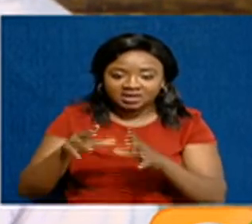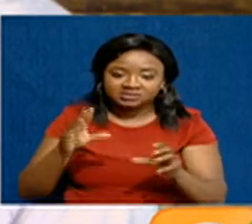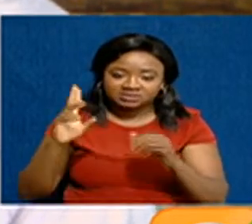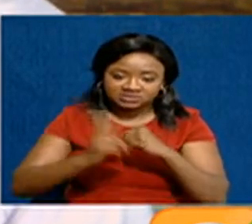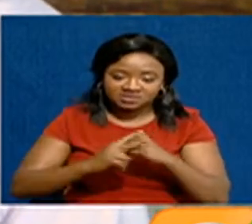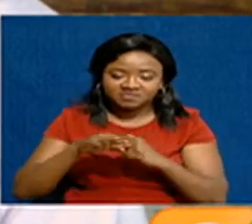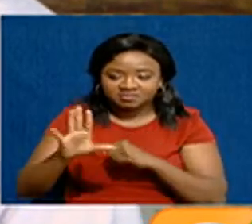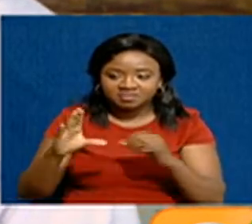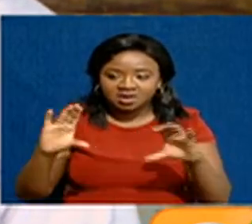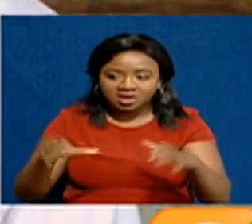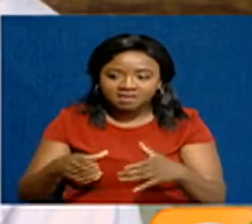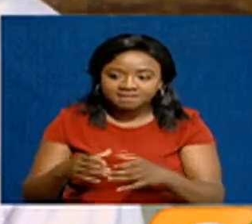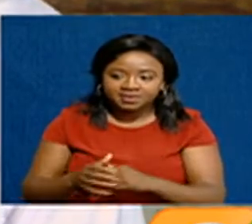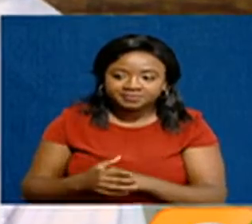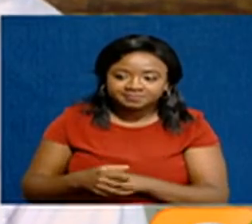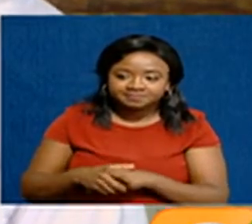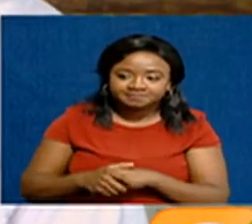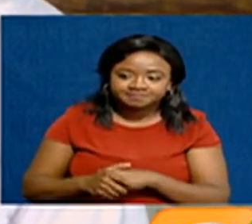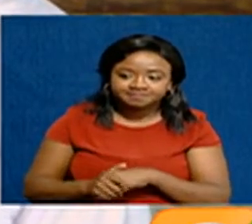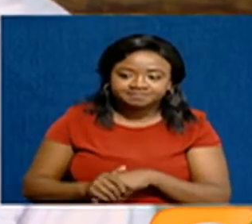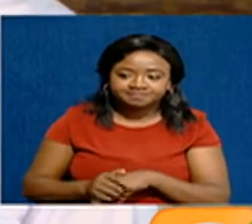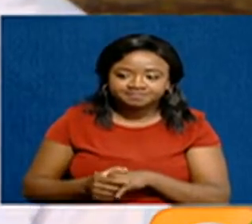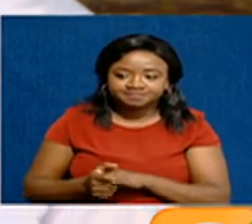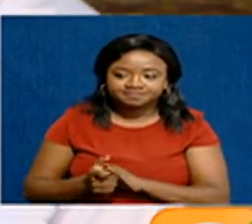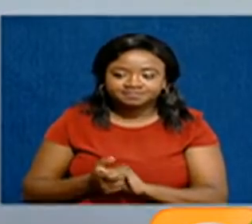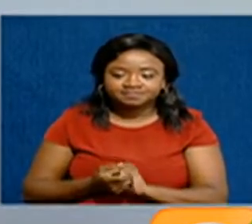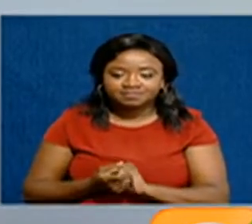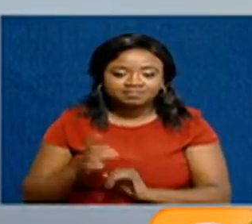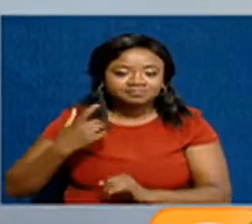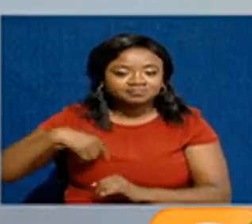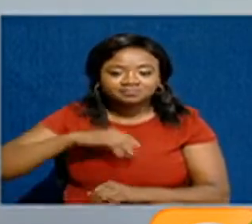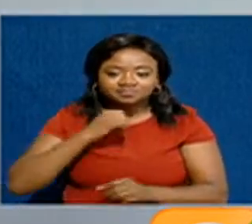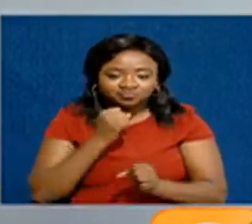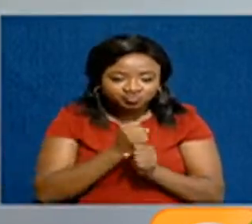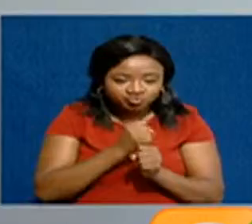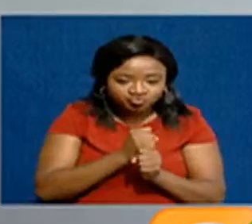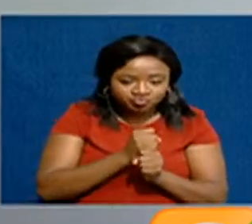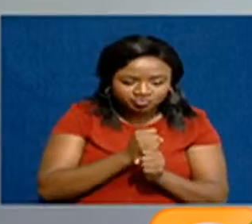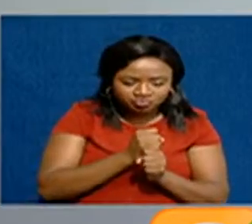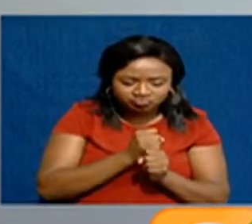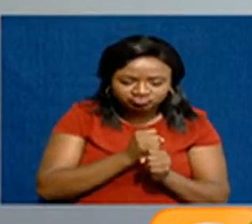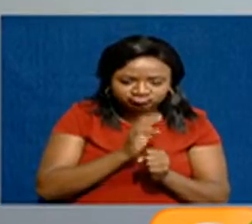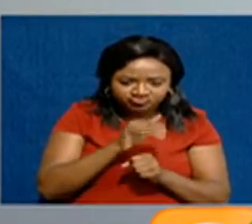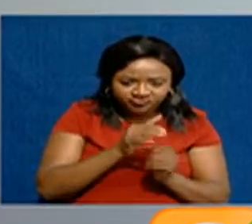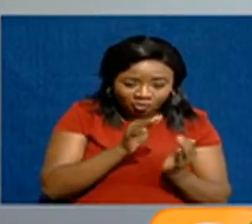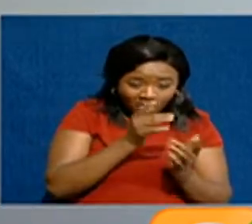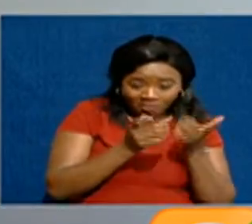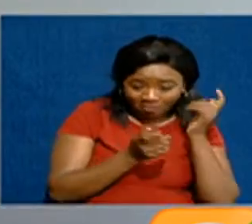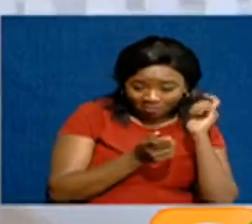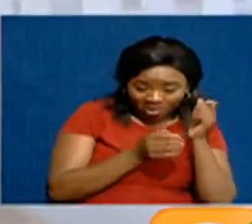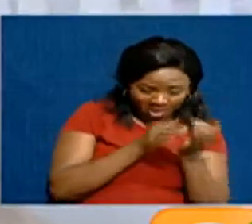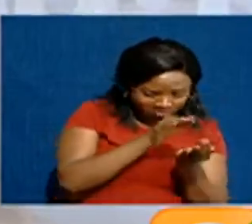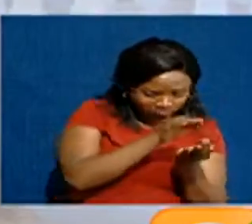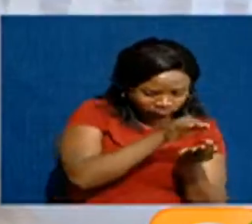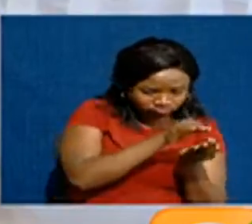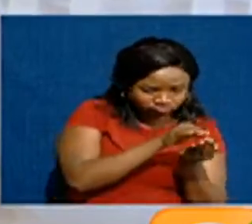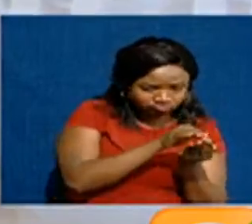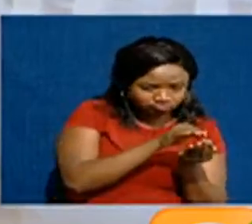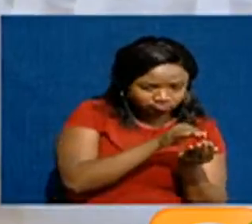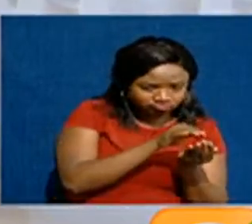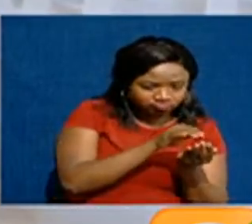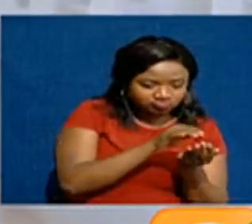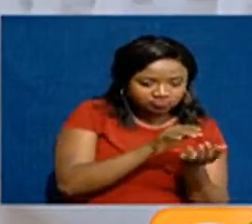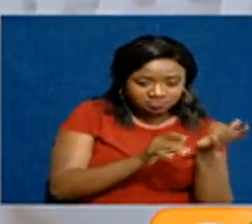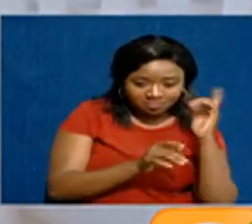do end-to-end poultry value chain. Somebody might wonder what end-to-end means. It means we pick an